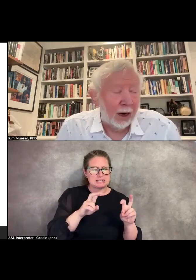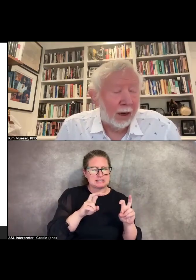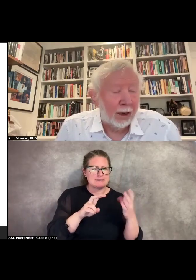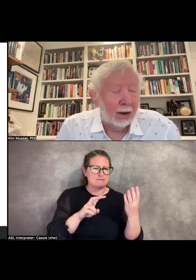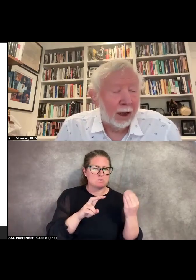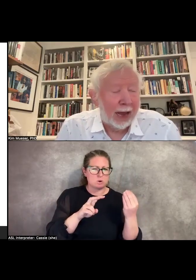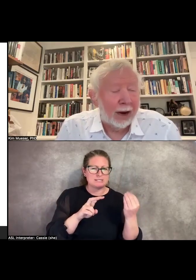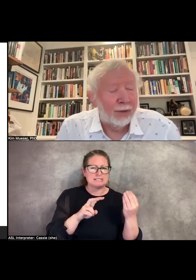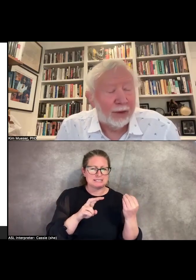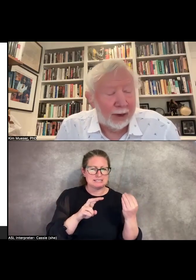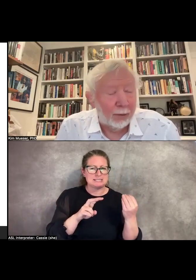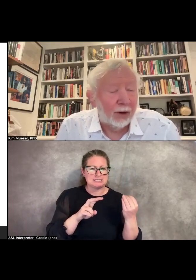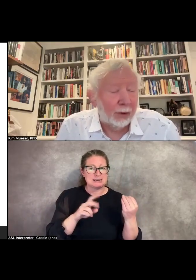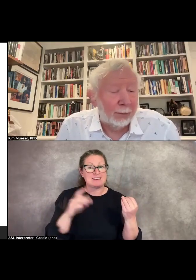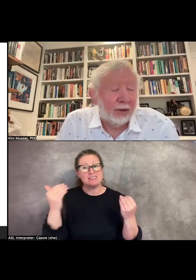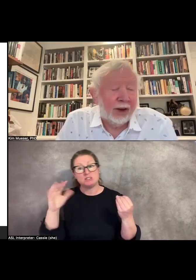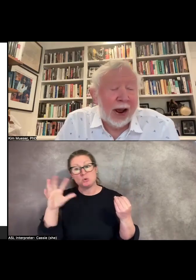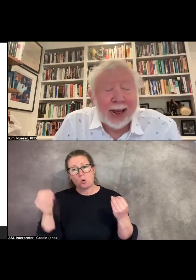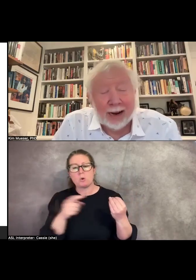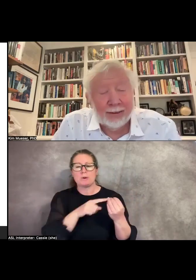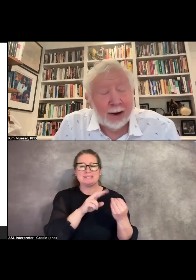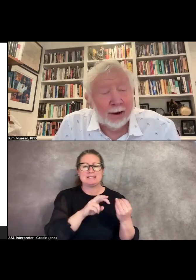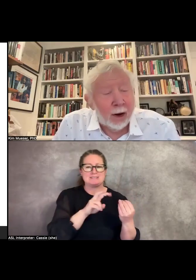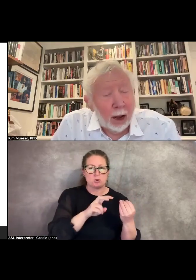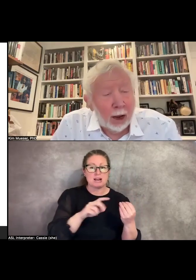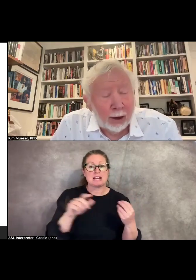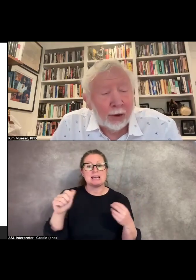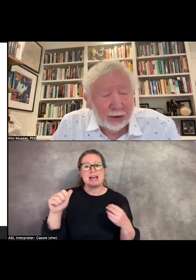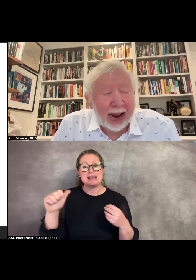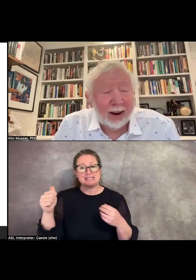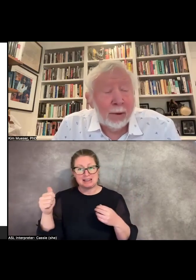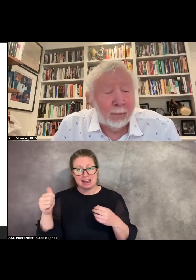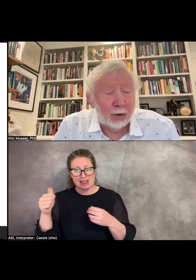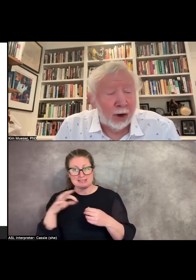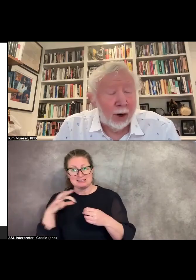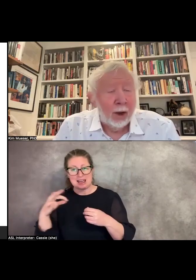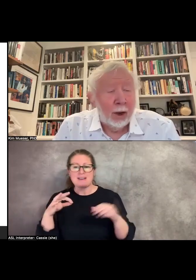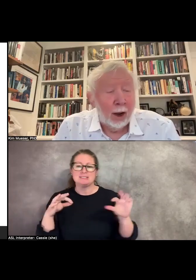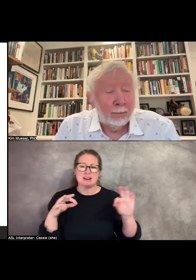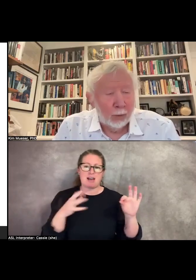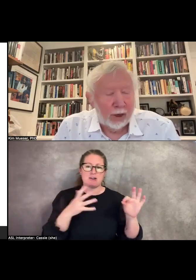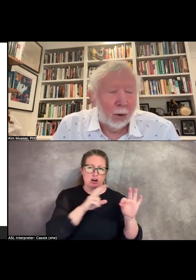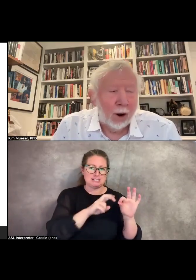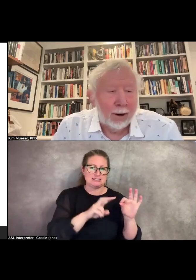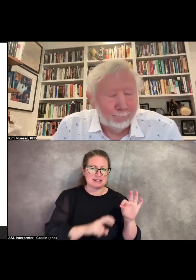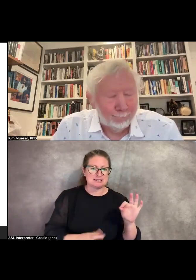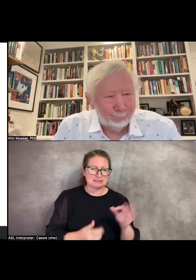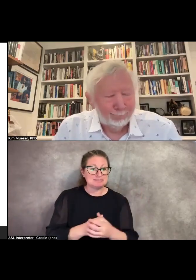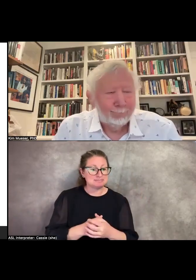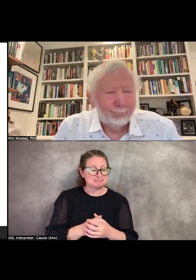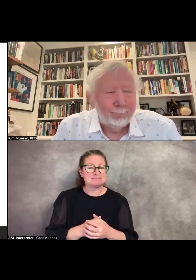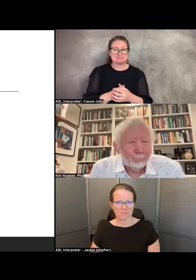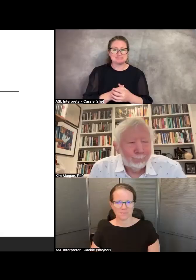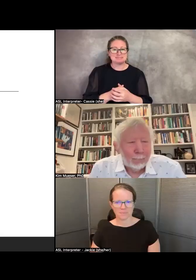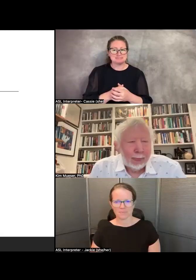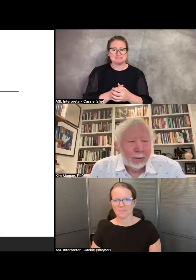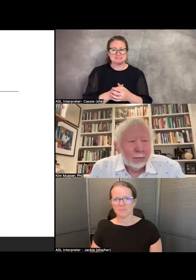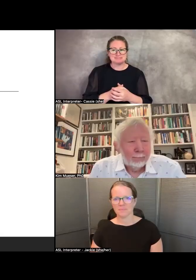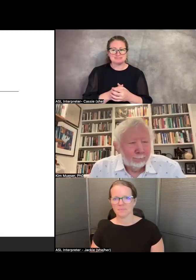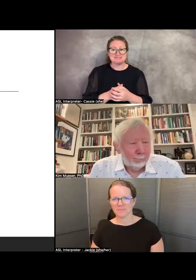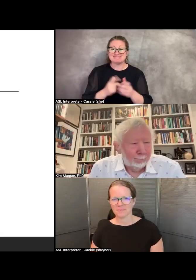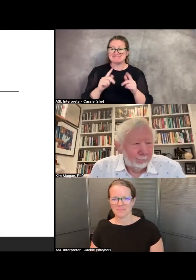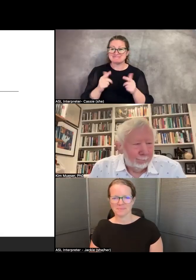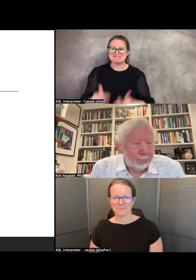14 out of 15 participants and 9 out of 10 staff members. We can go on.